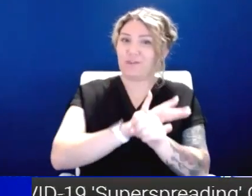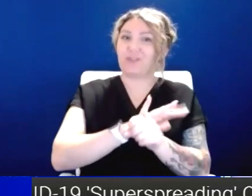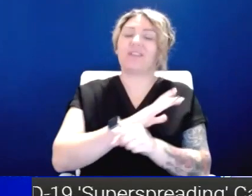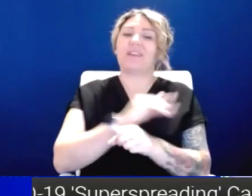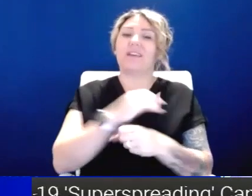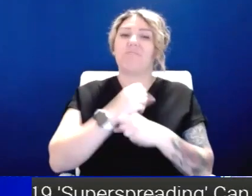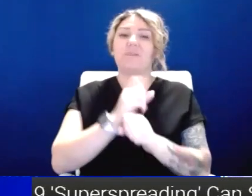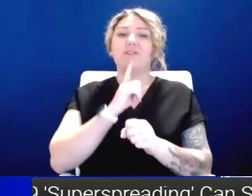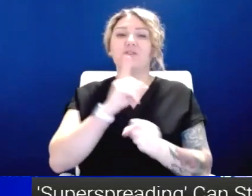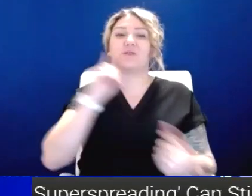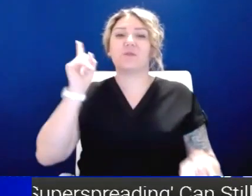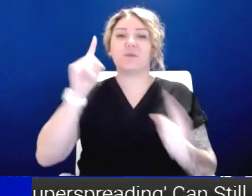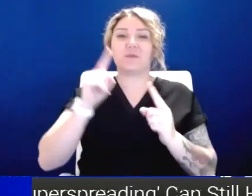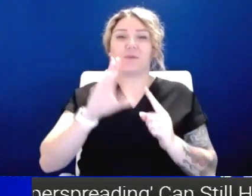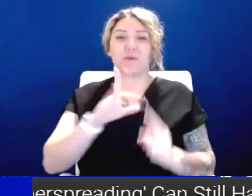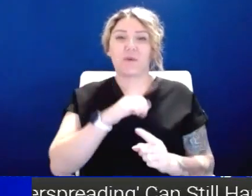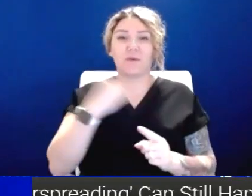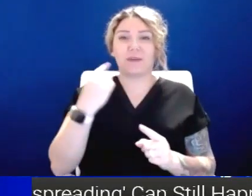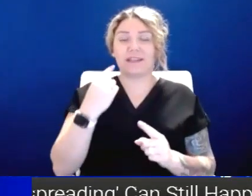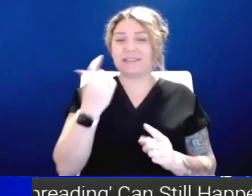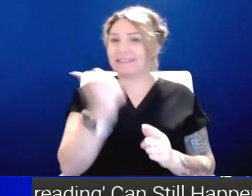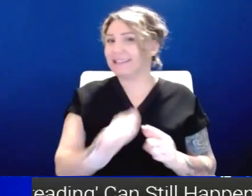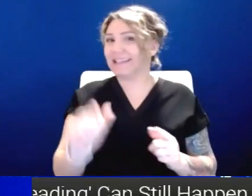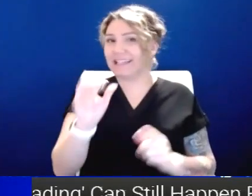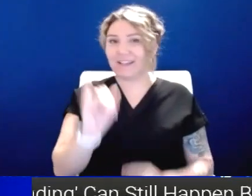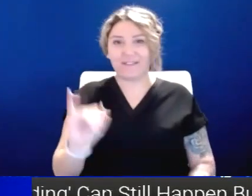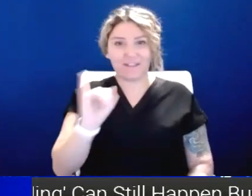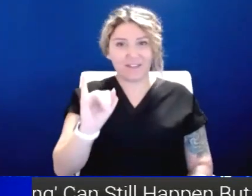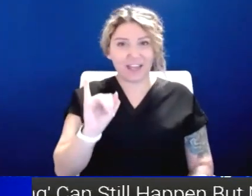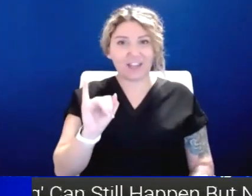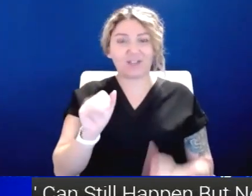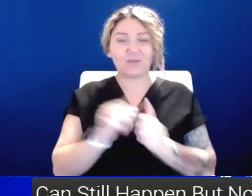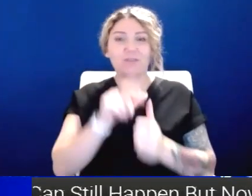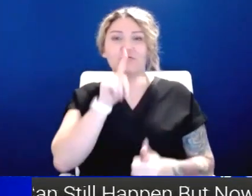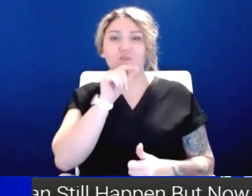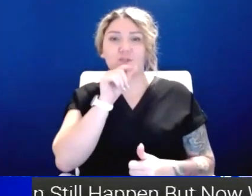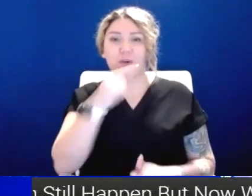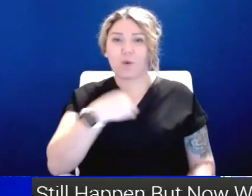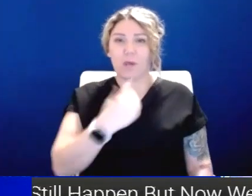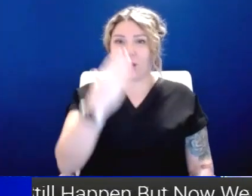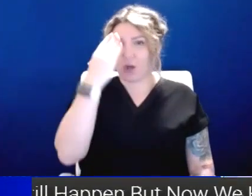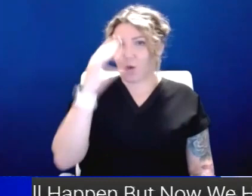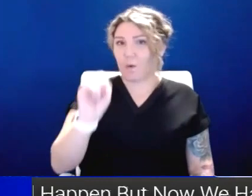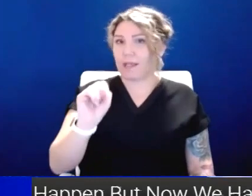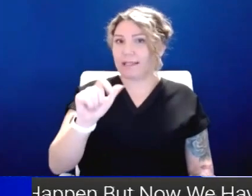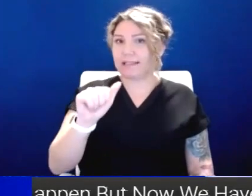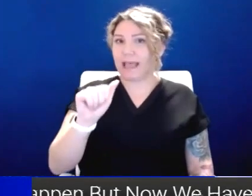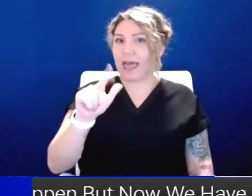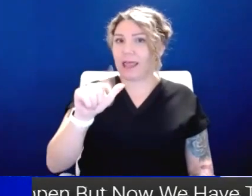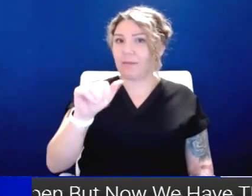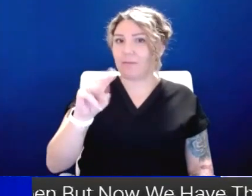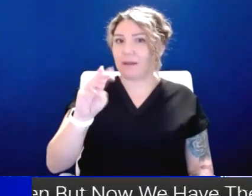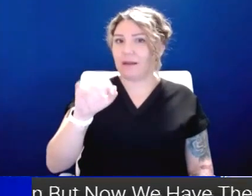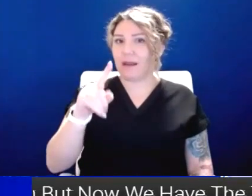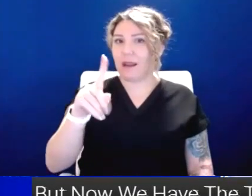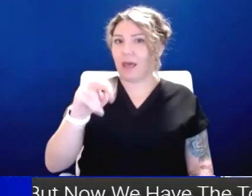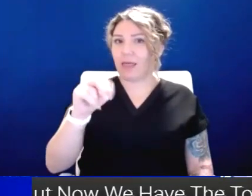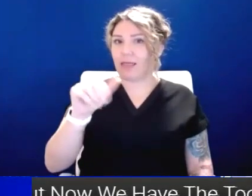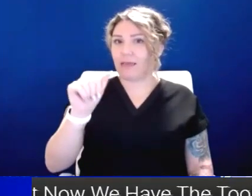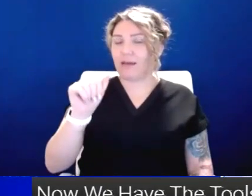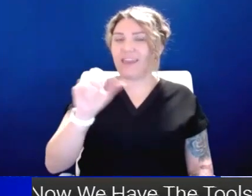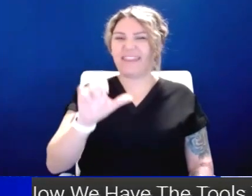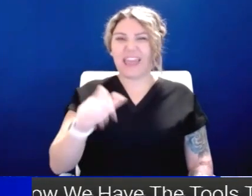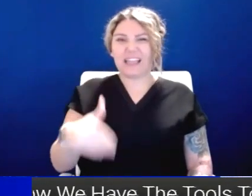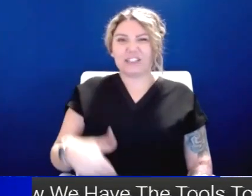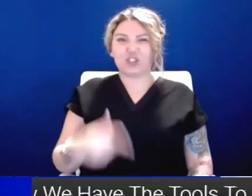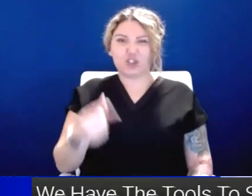reduce your risk of getting any of those infections. Especially with chicken, we know salmonella is a big infection. That is a gastrointestinal